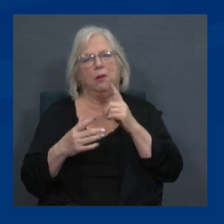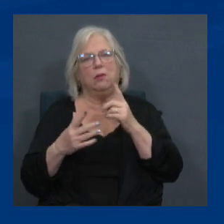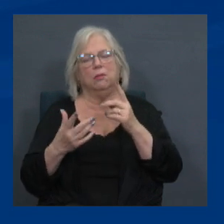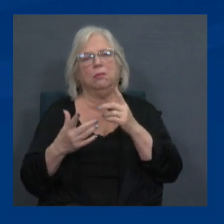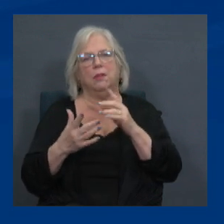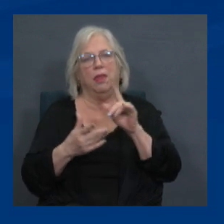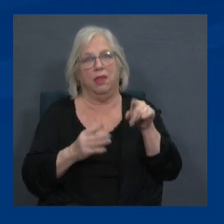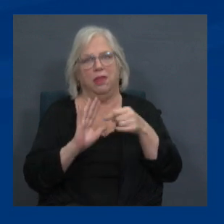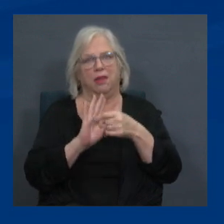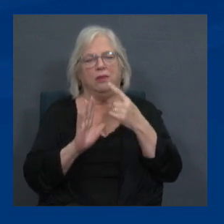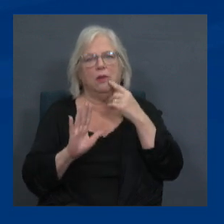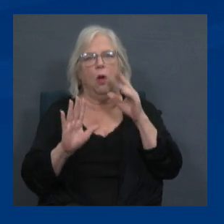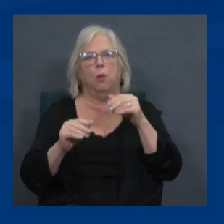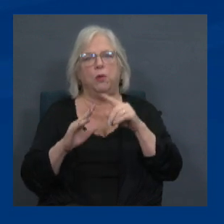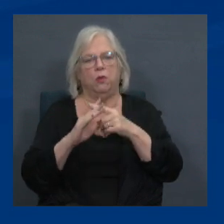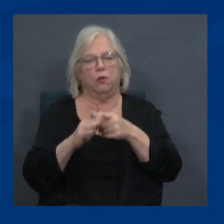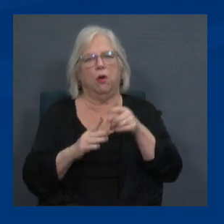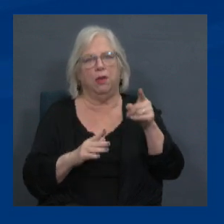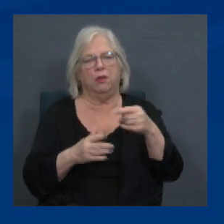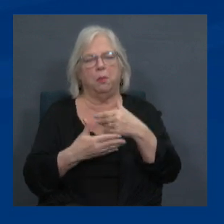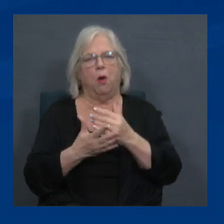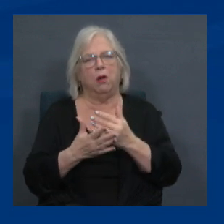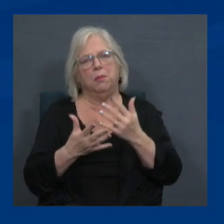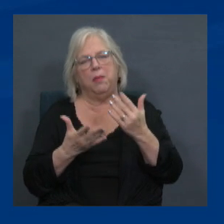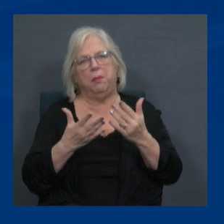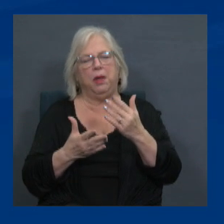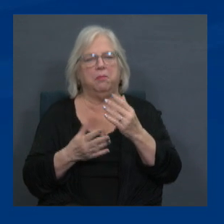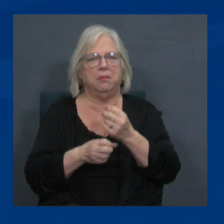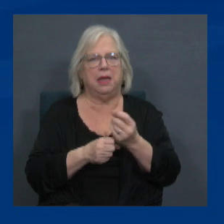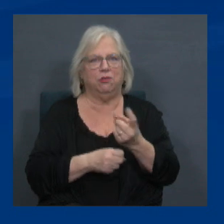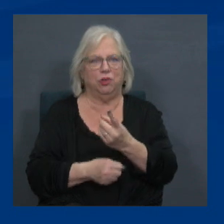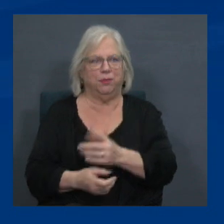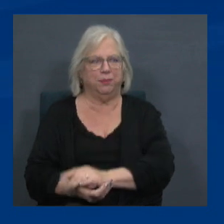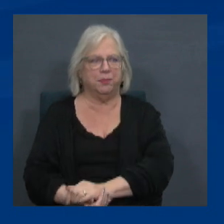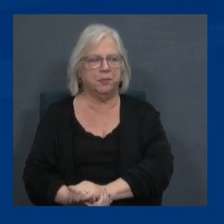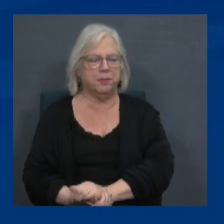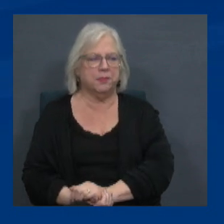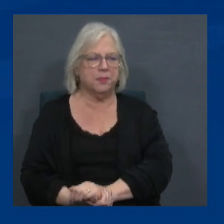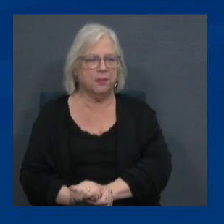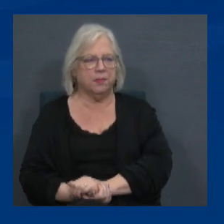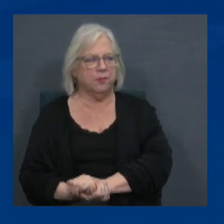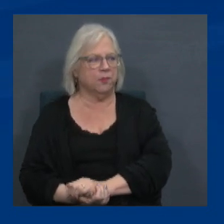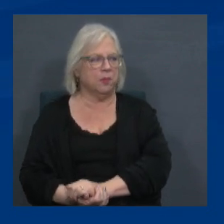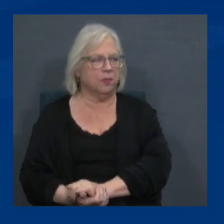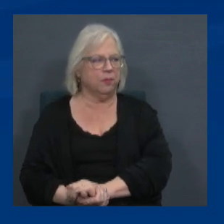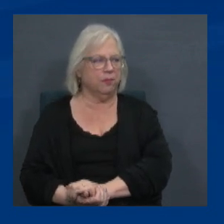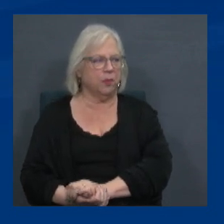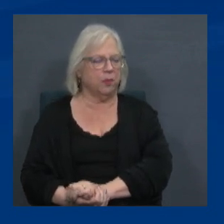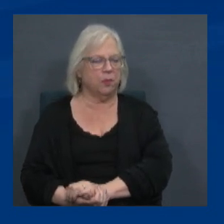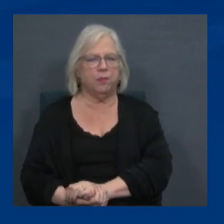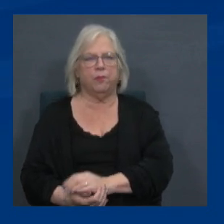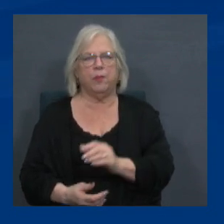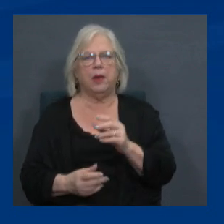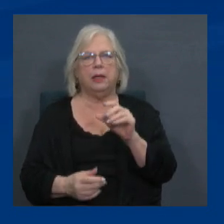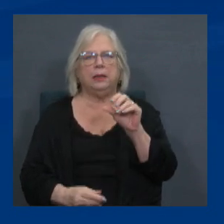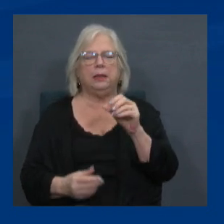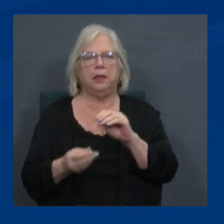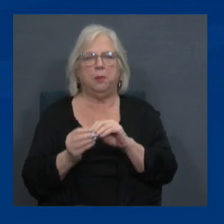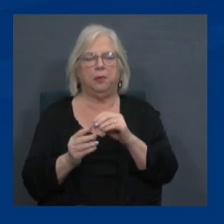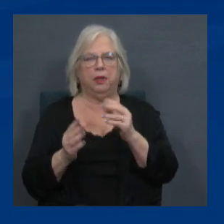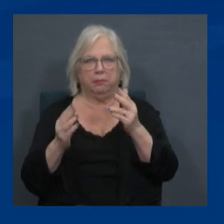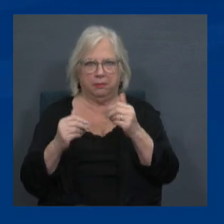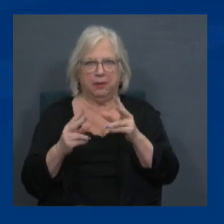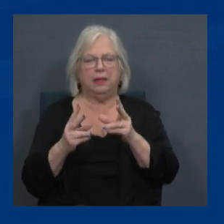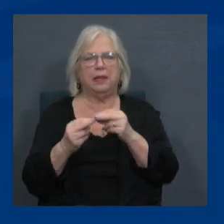sometimes, probably late next year. 10 is the same thing. And